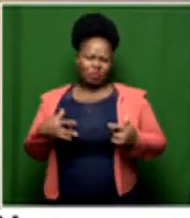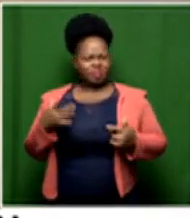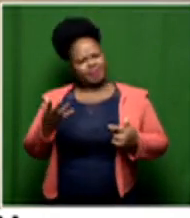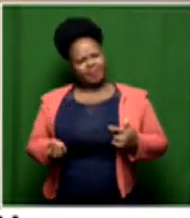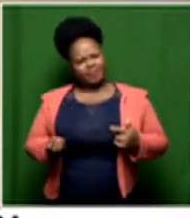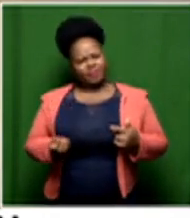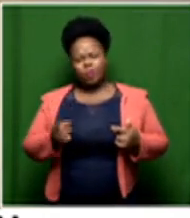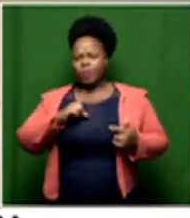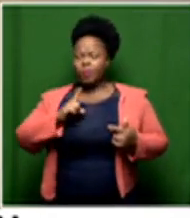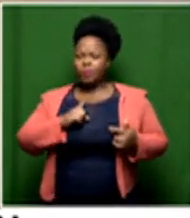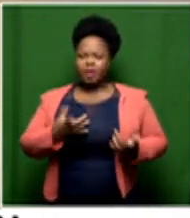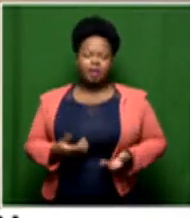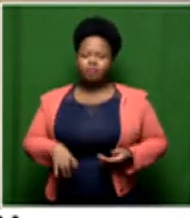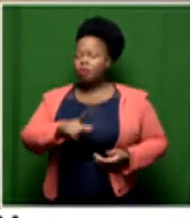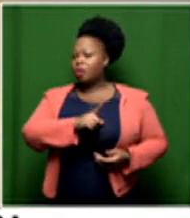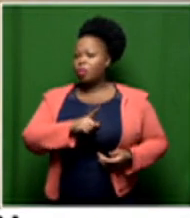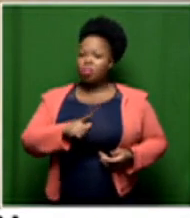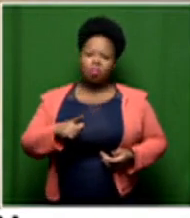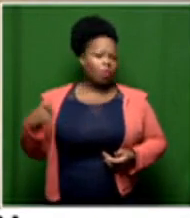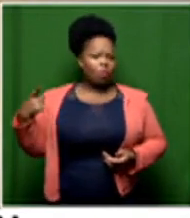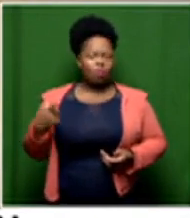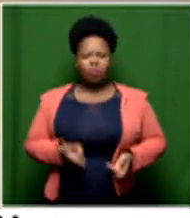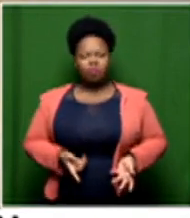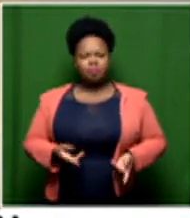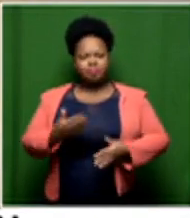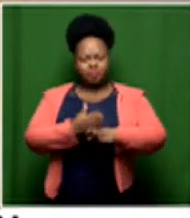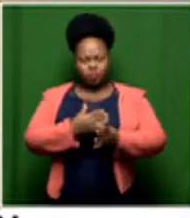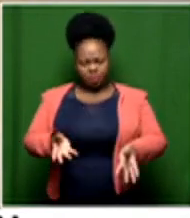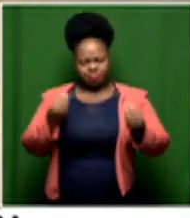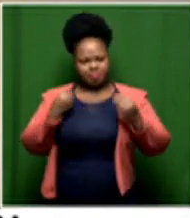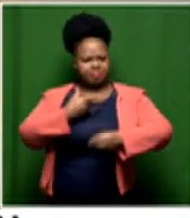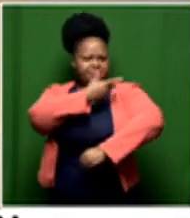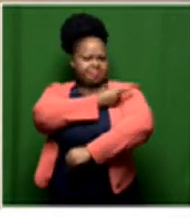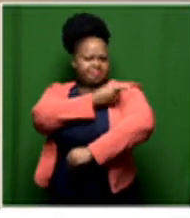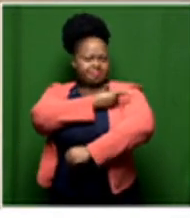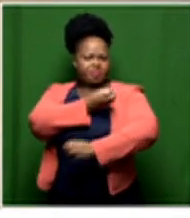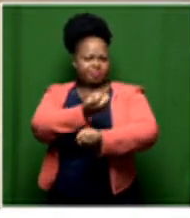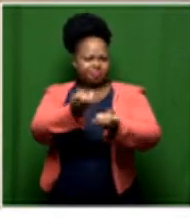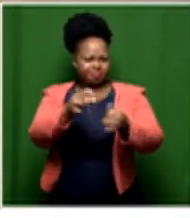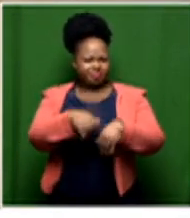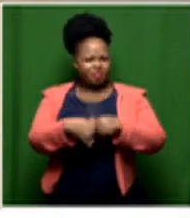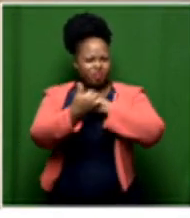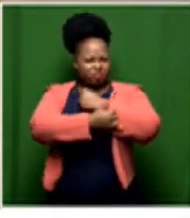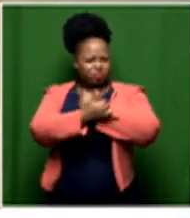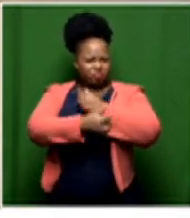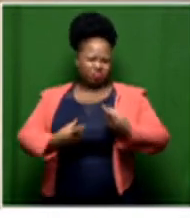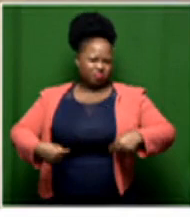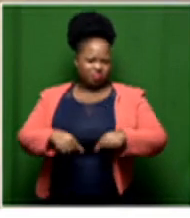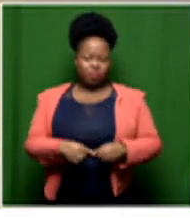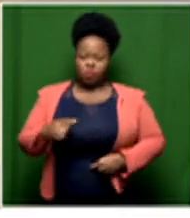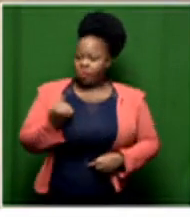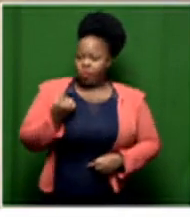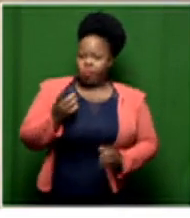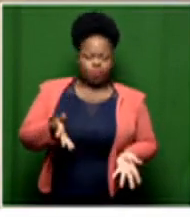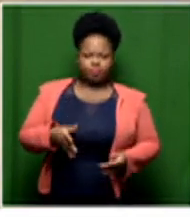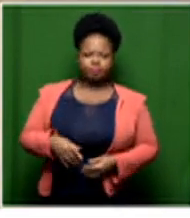about the long time frame to get a vaccine distributed within our country. You know, they're not alone.